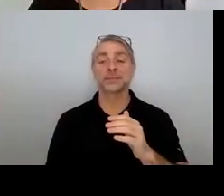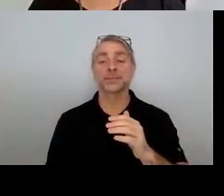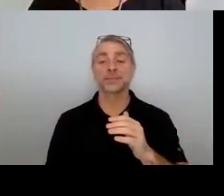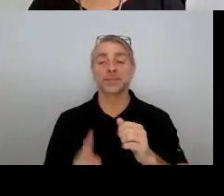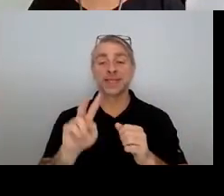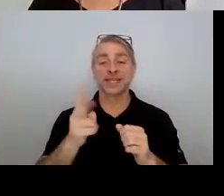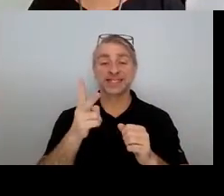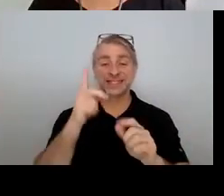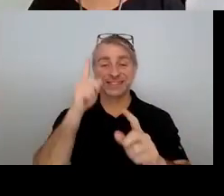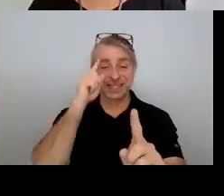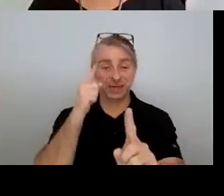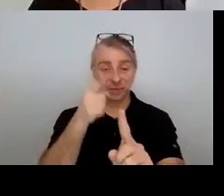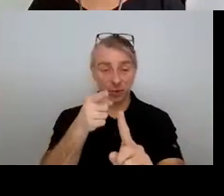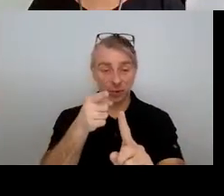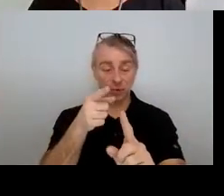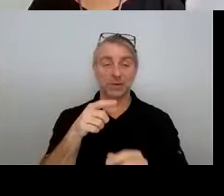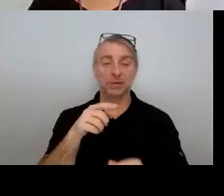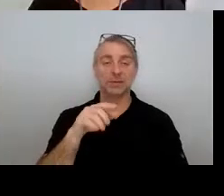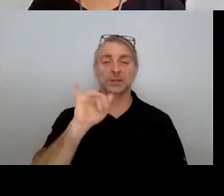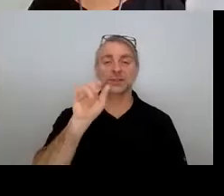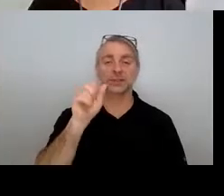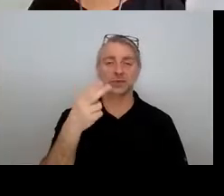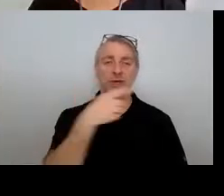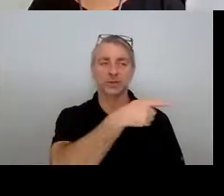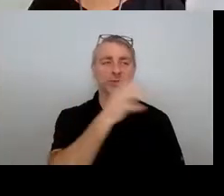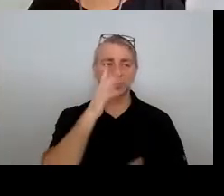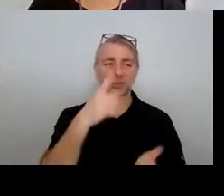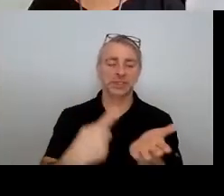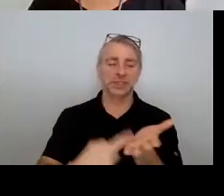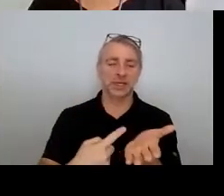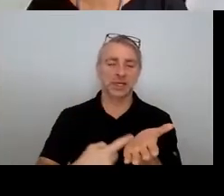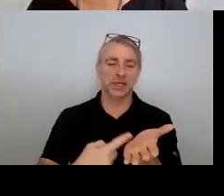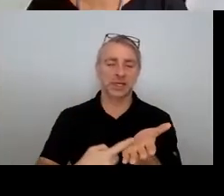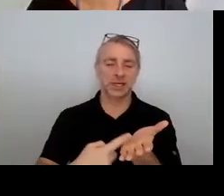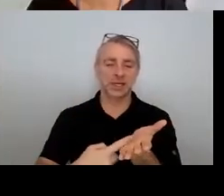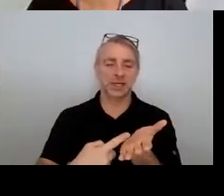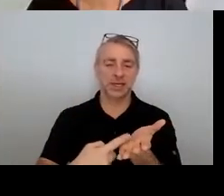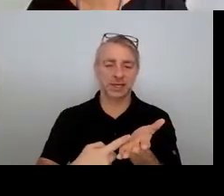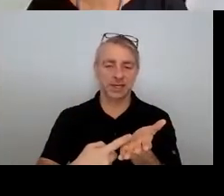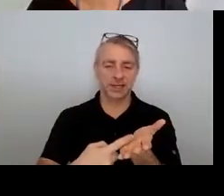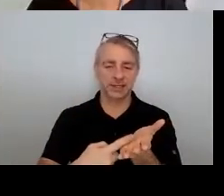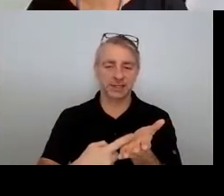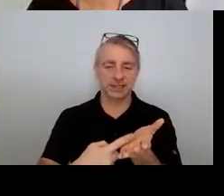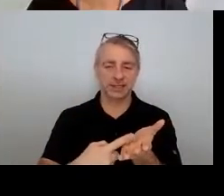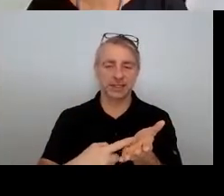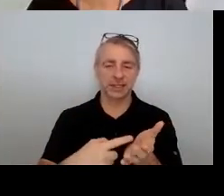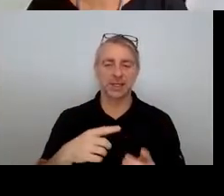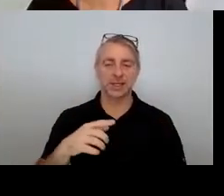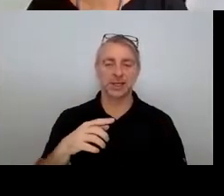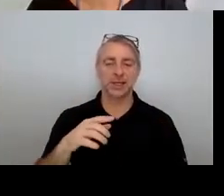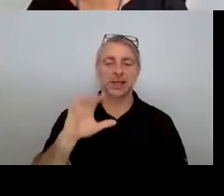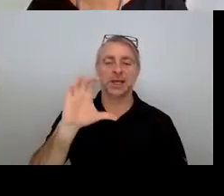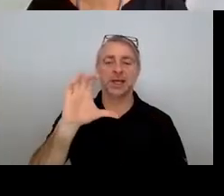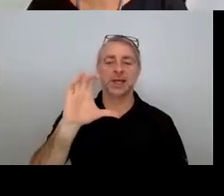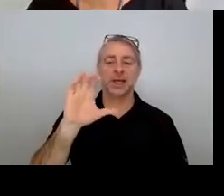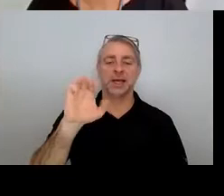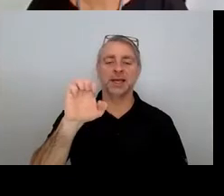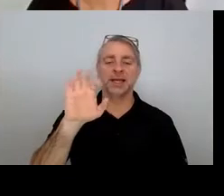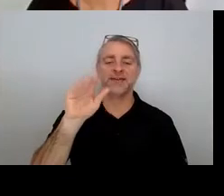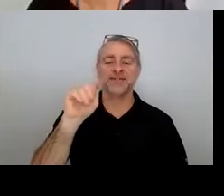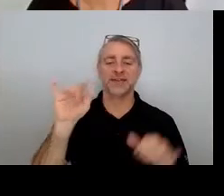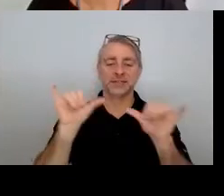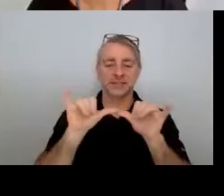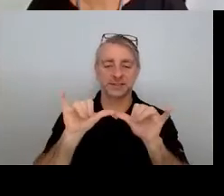study, and Josh will talk about that, so I won't spend any time on that now. And then finally, we also want to code characteristics